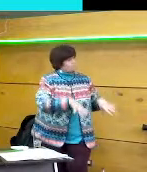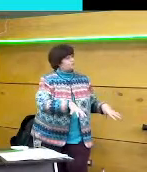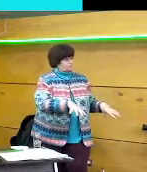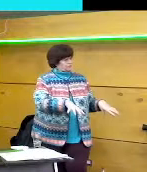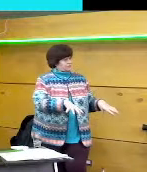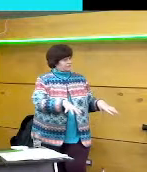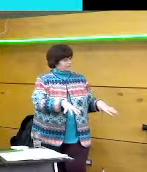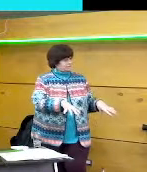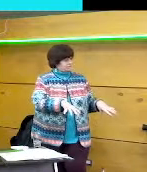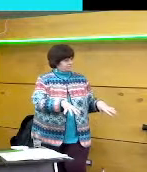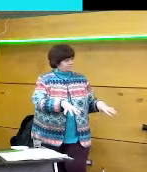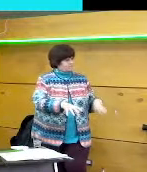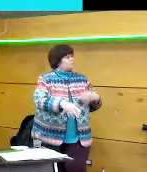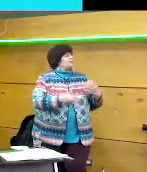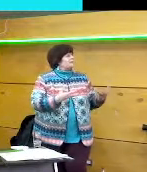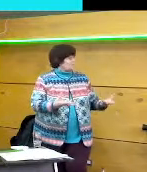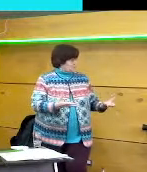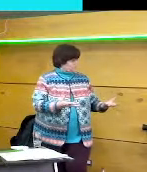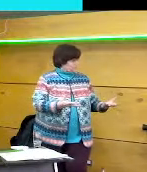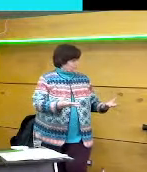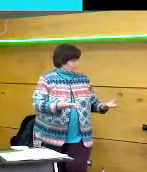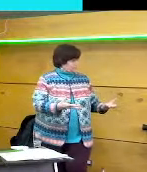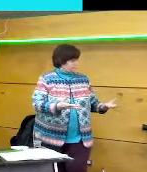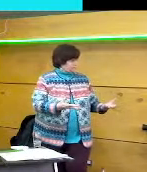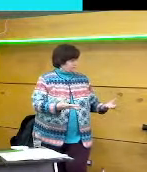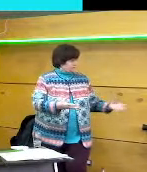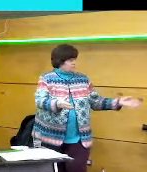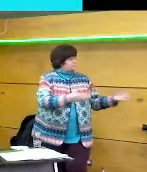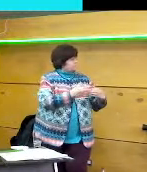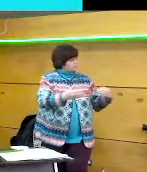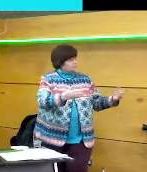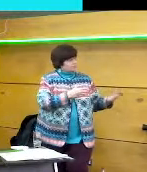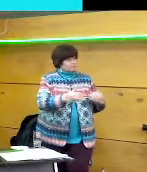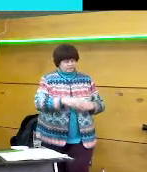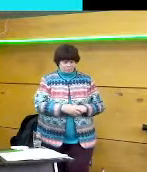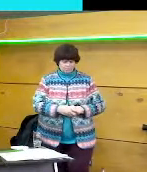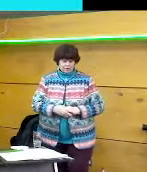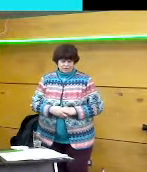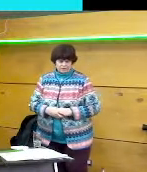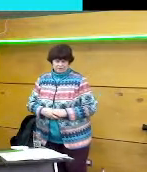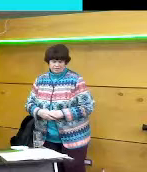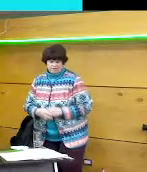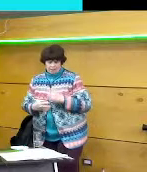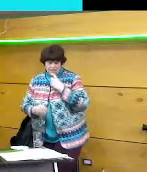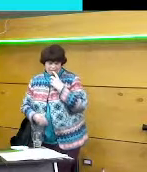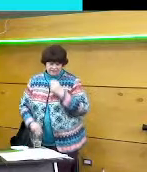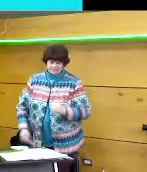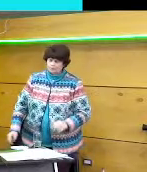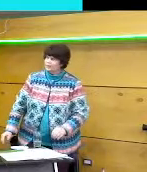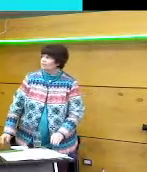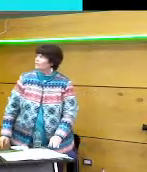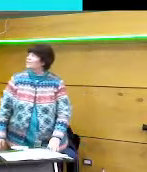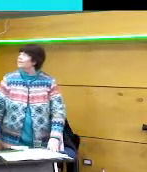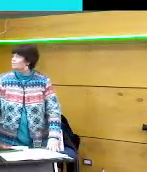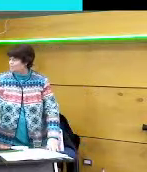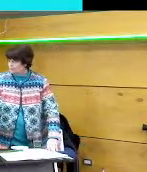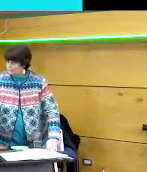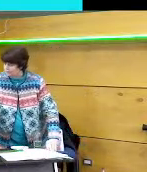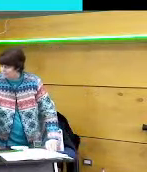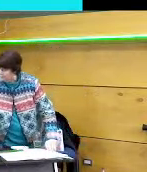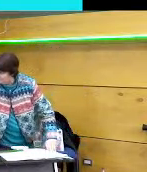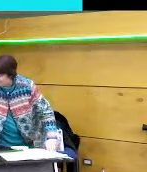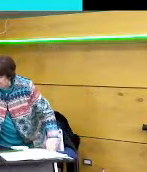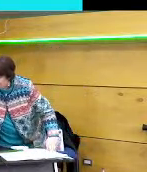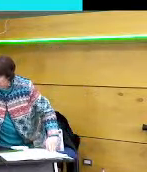tell them to do it. See what they come up with. Listen to their partners and see what they come up